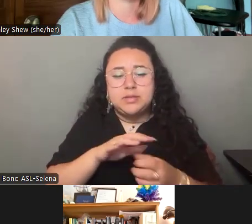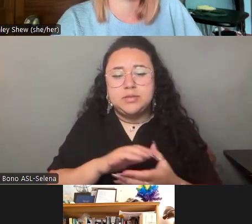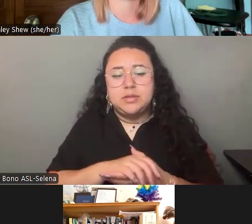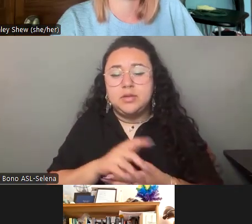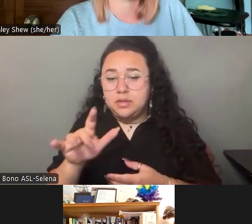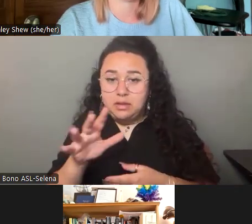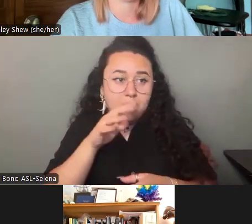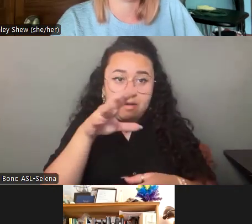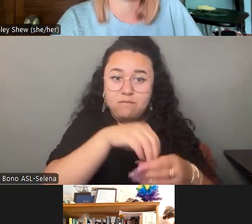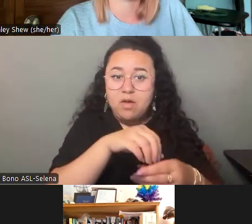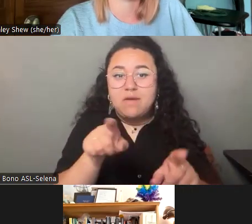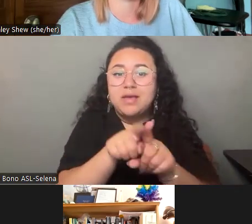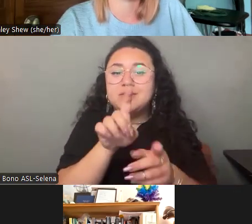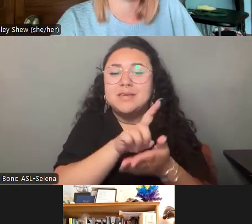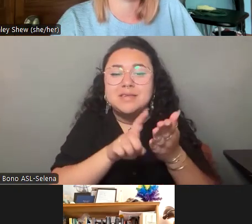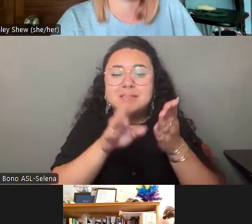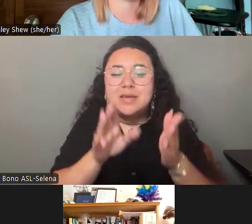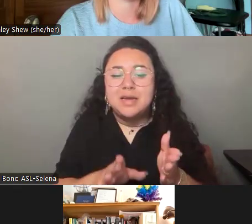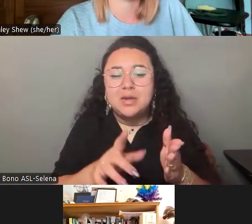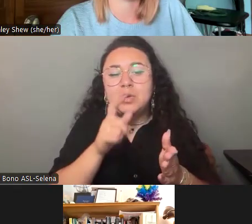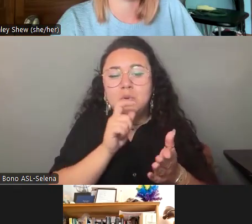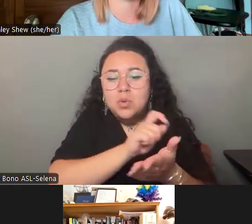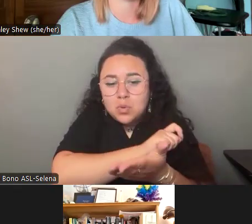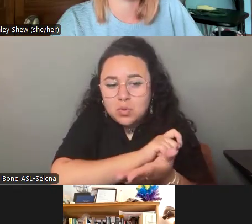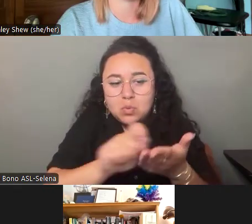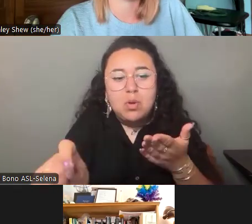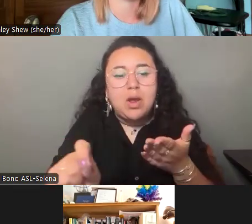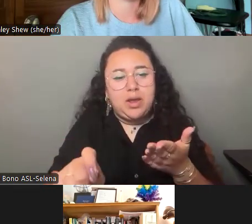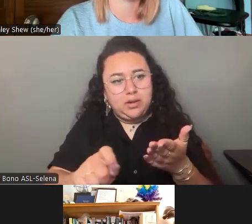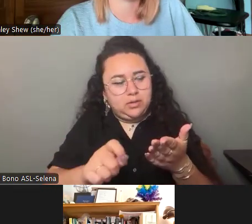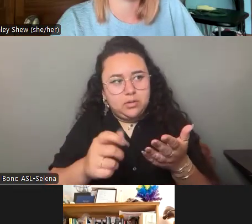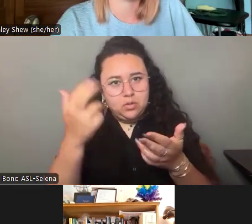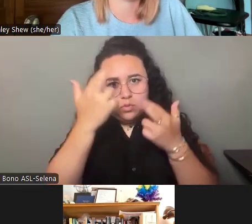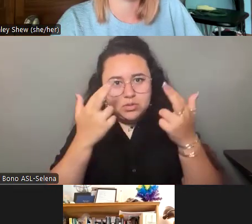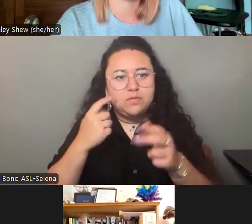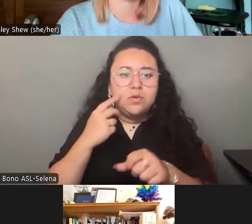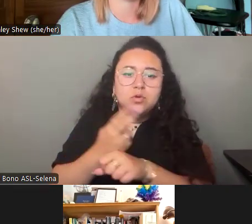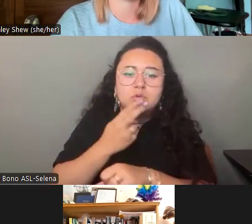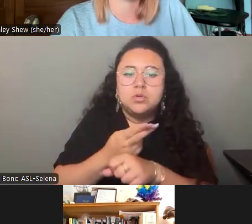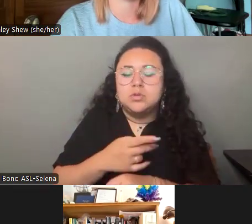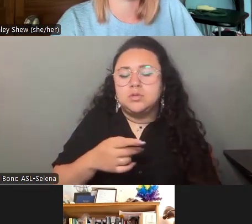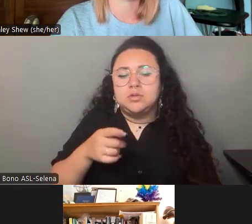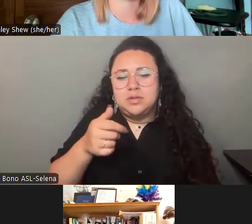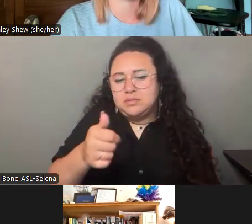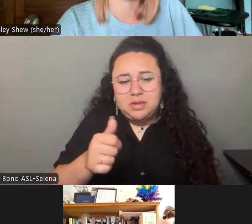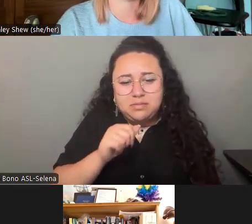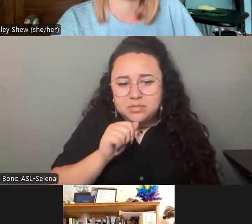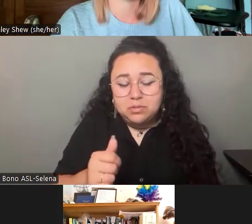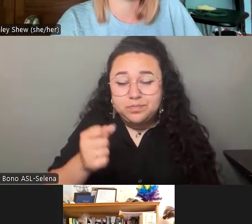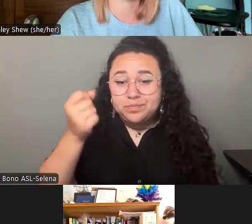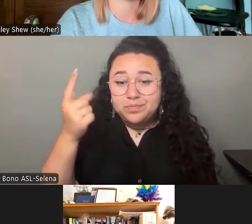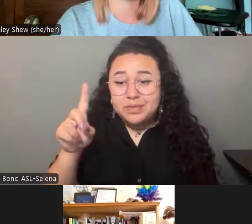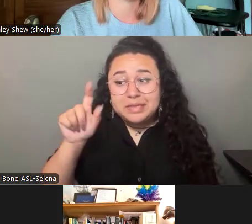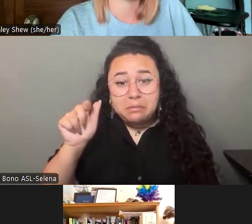who write these things themselves. Disabled people are designers, and we should be